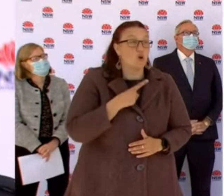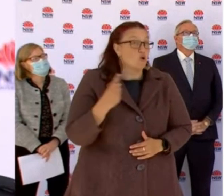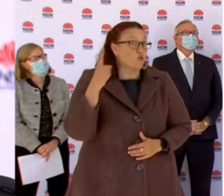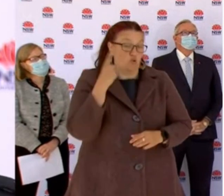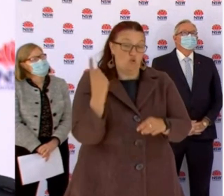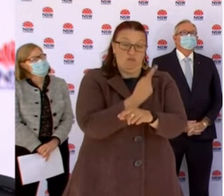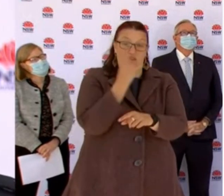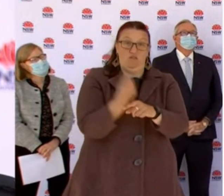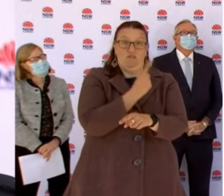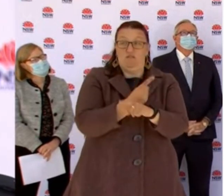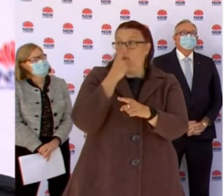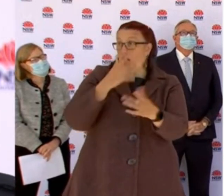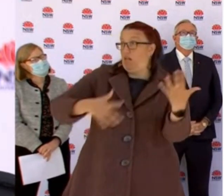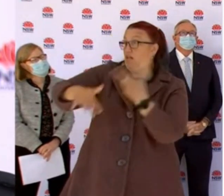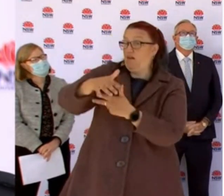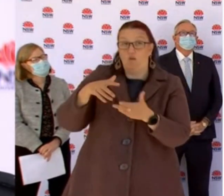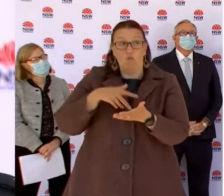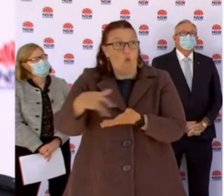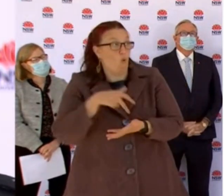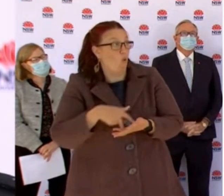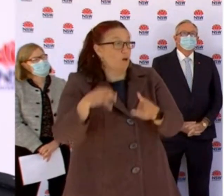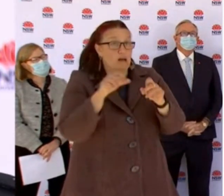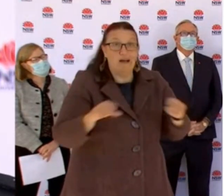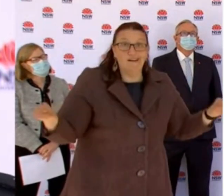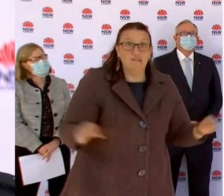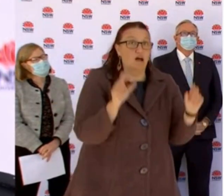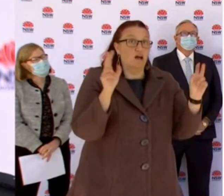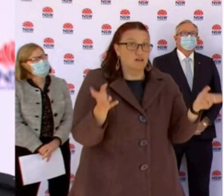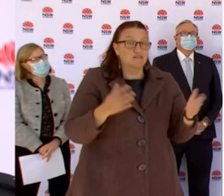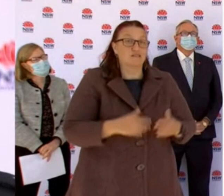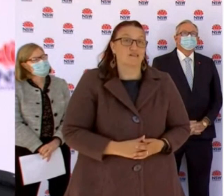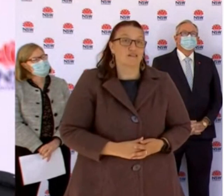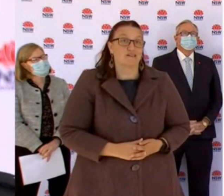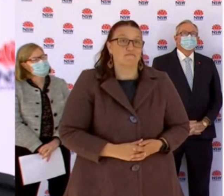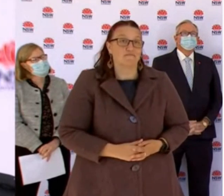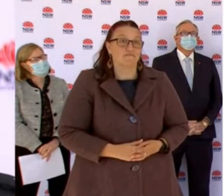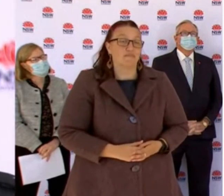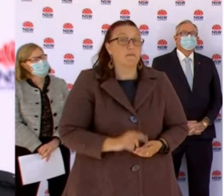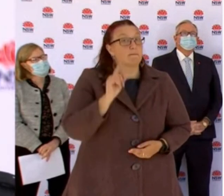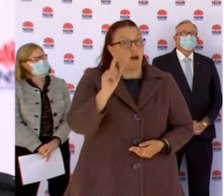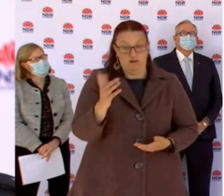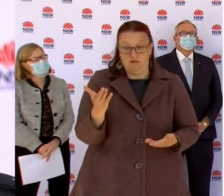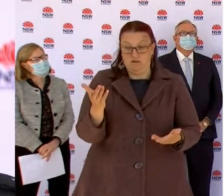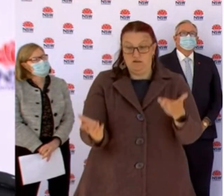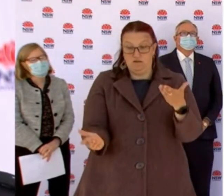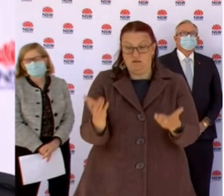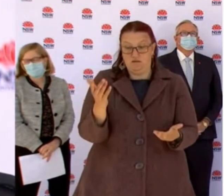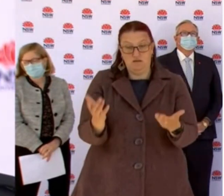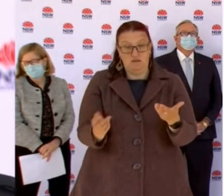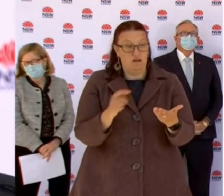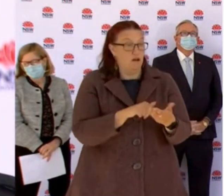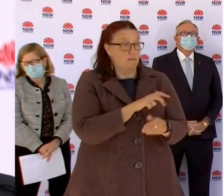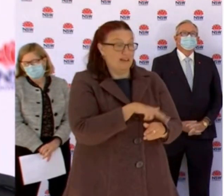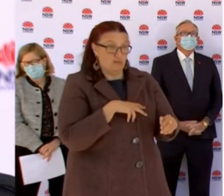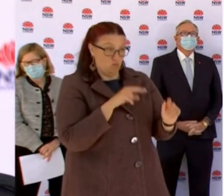of comment around the number of people out. People need to understand that it's a real balance that police have to strike, and we